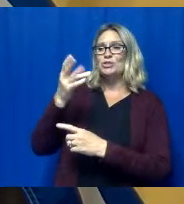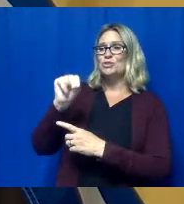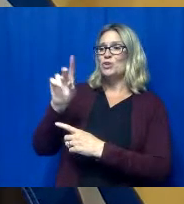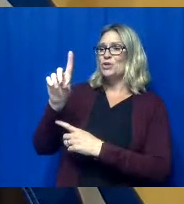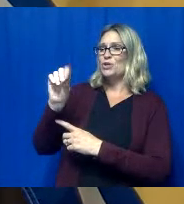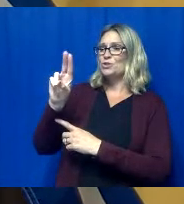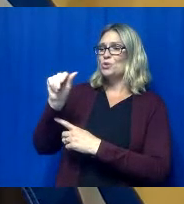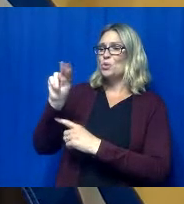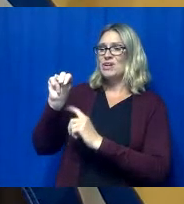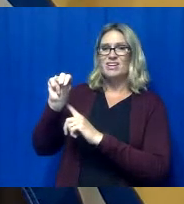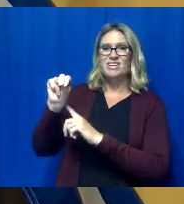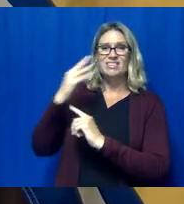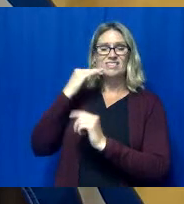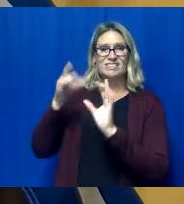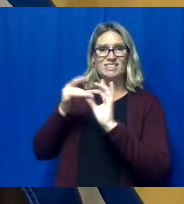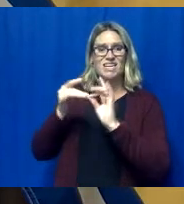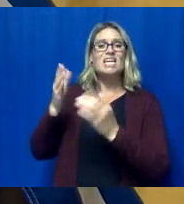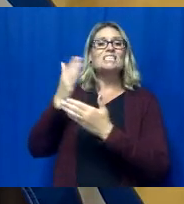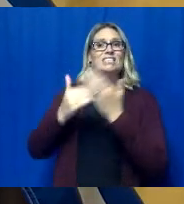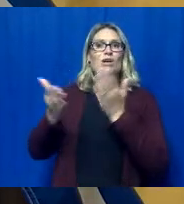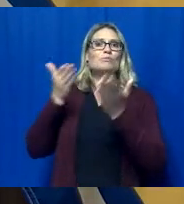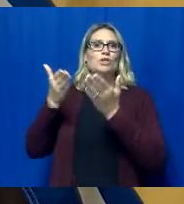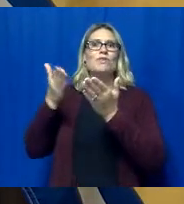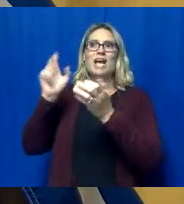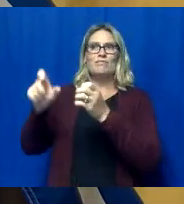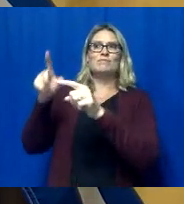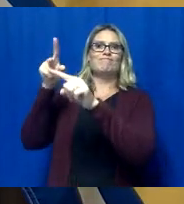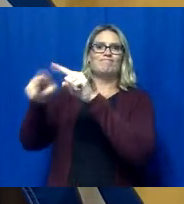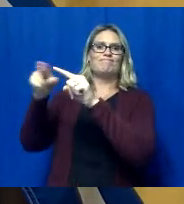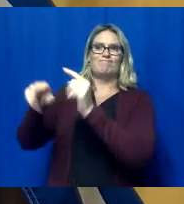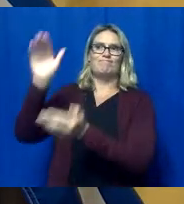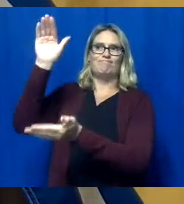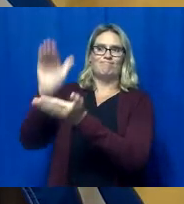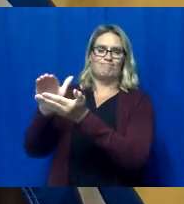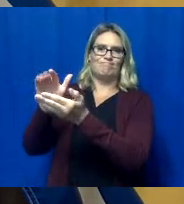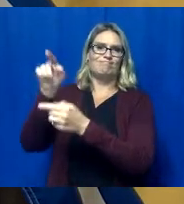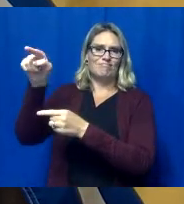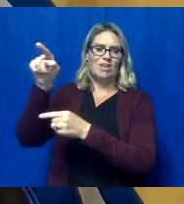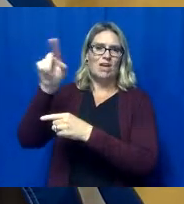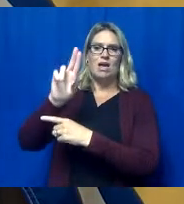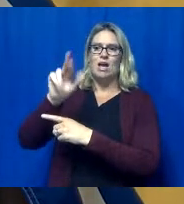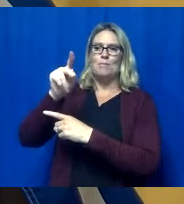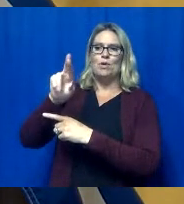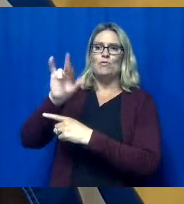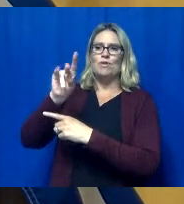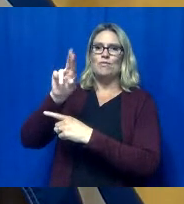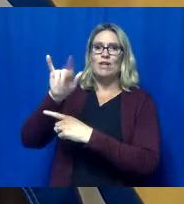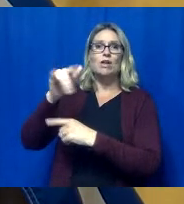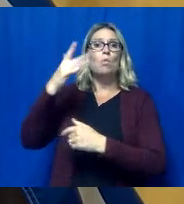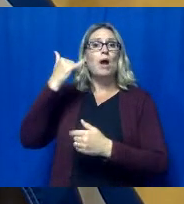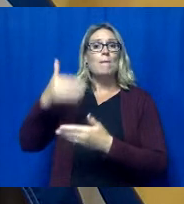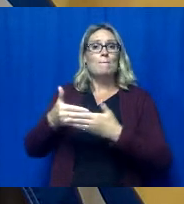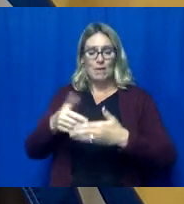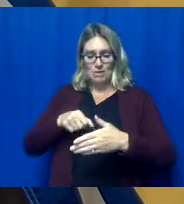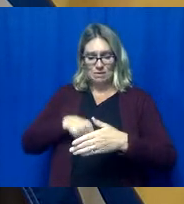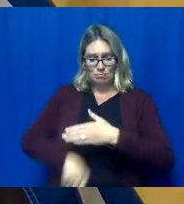to the fact that some services have had to be curtailed in the Upper River Valley, particularly obstetrics.